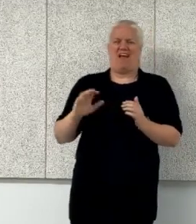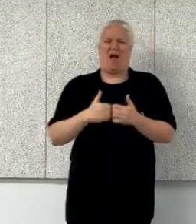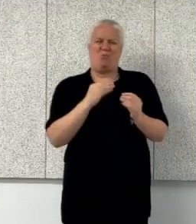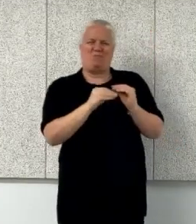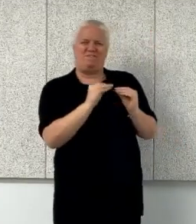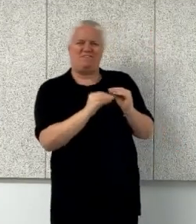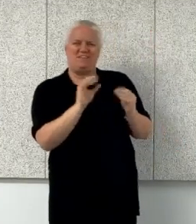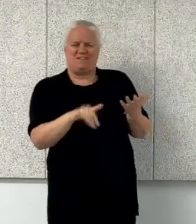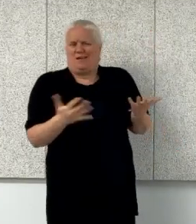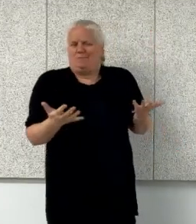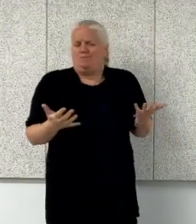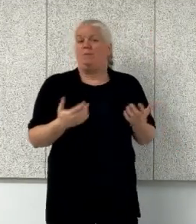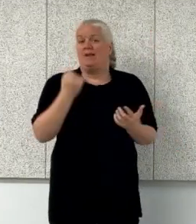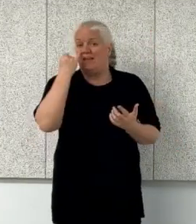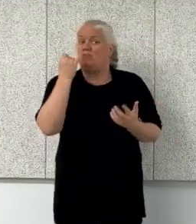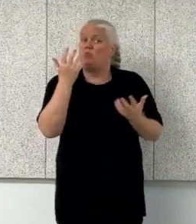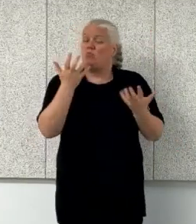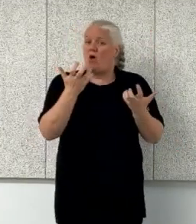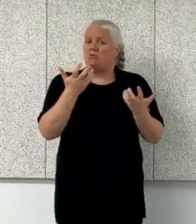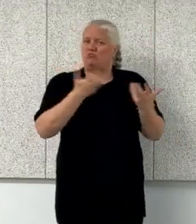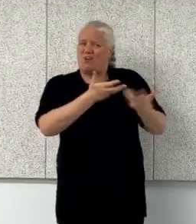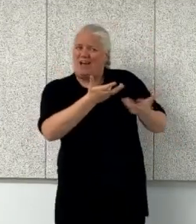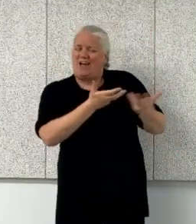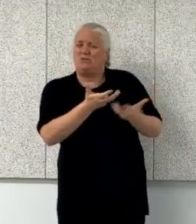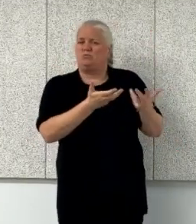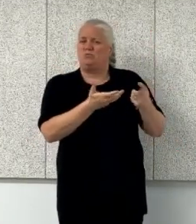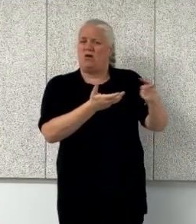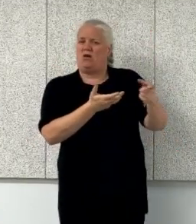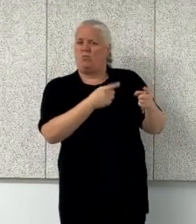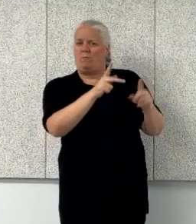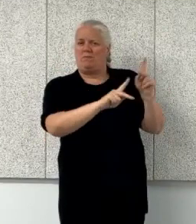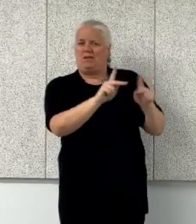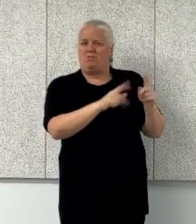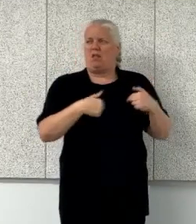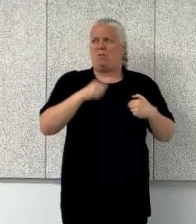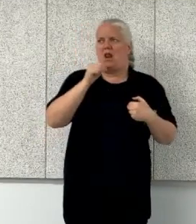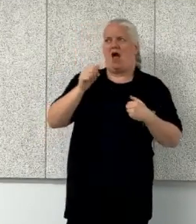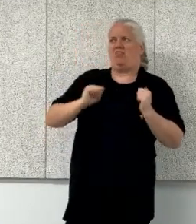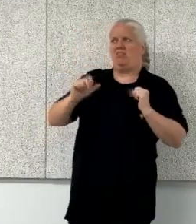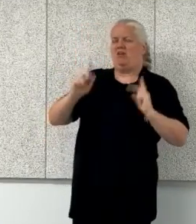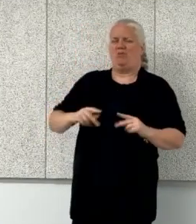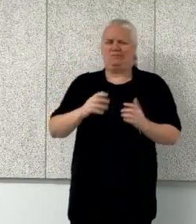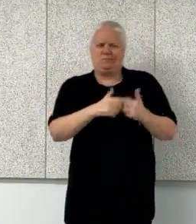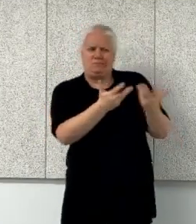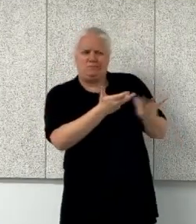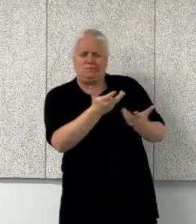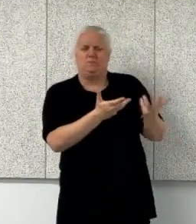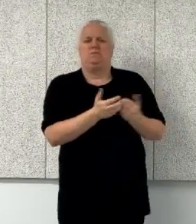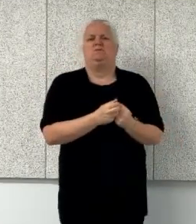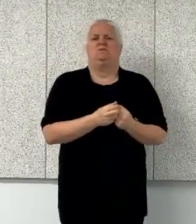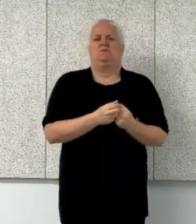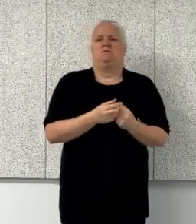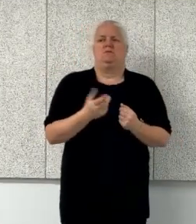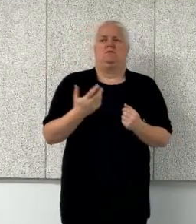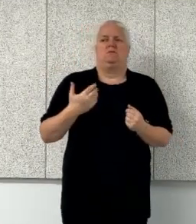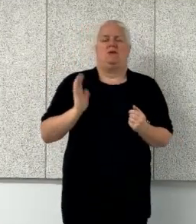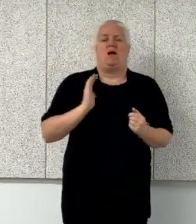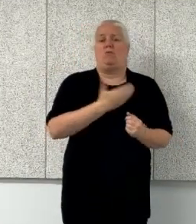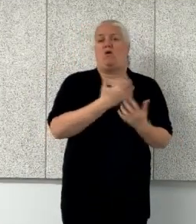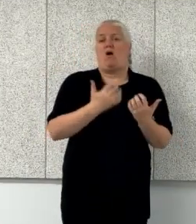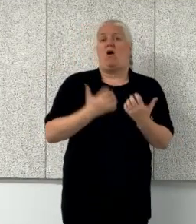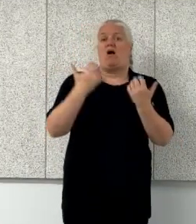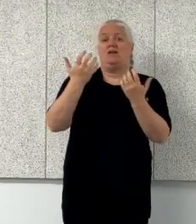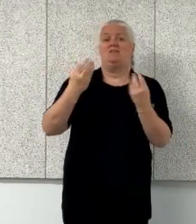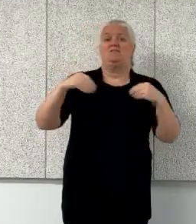you are trying to speak to those people, I wonder, you know, like our audiences maybe aren't back to the level that we would like them to be,